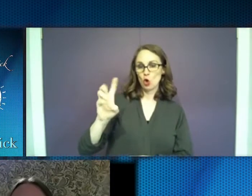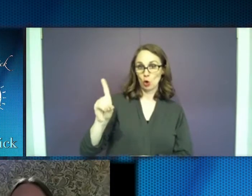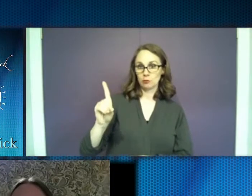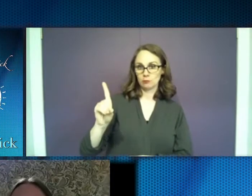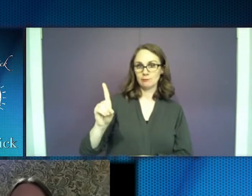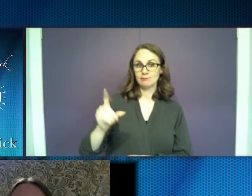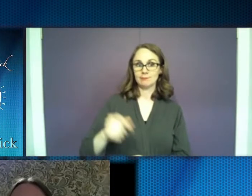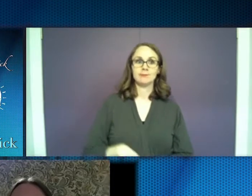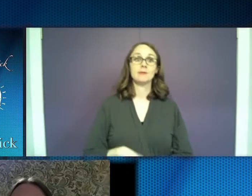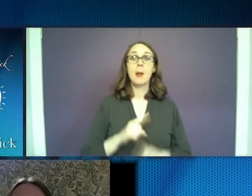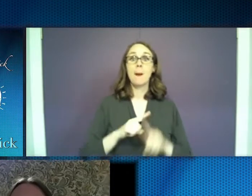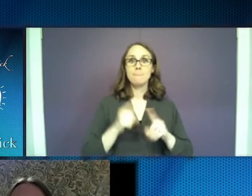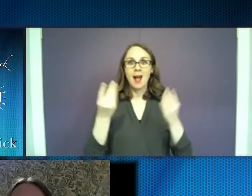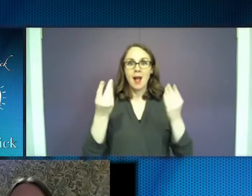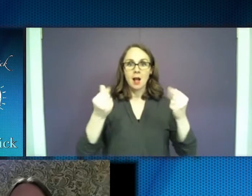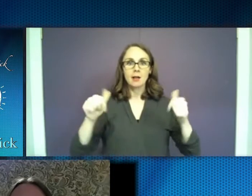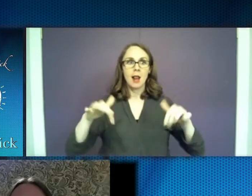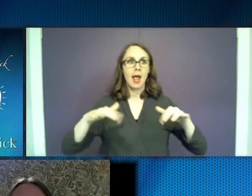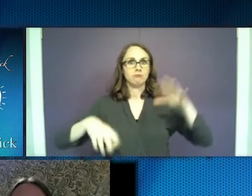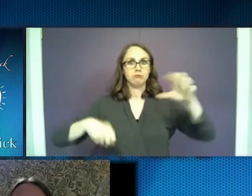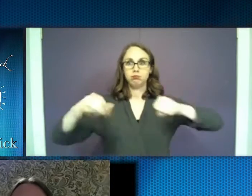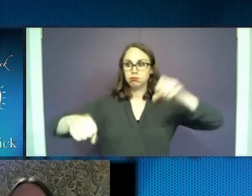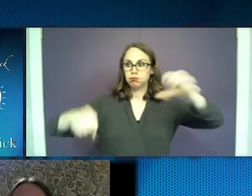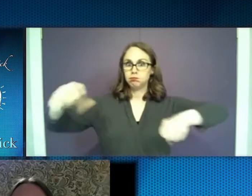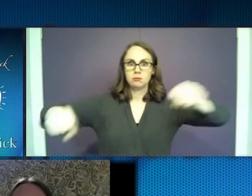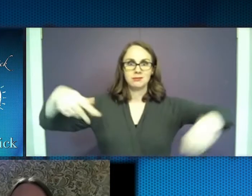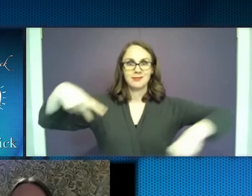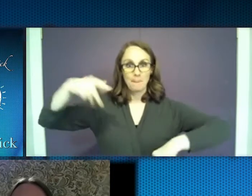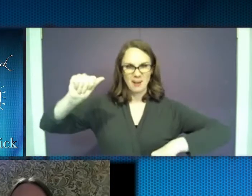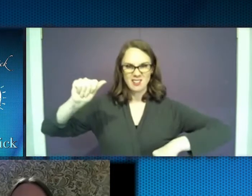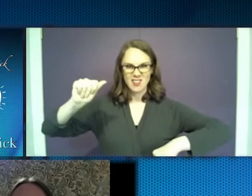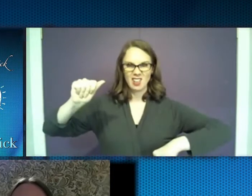increasingly scarcer, a lot of people settled and land was kind of taken